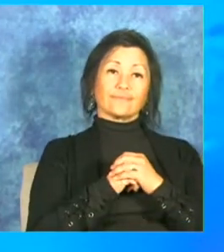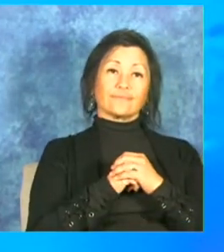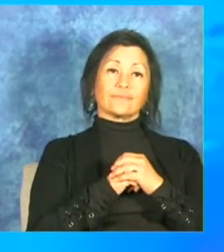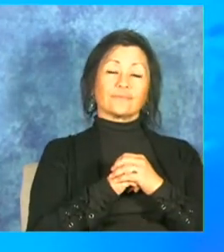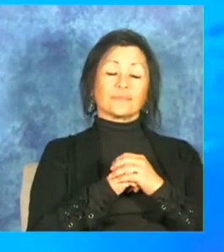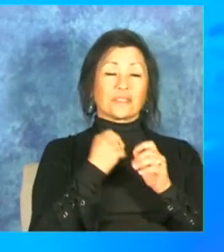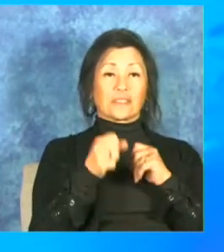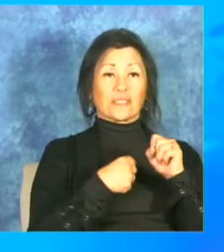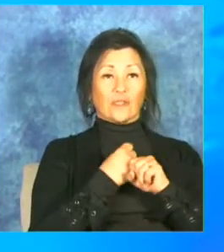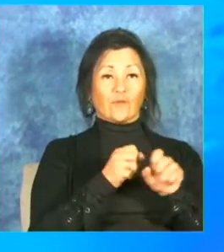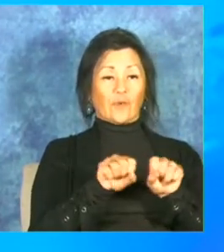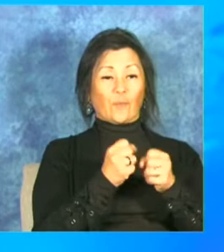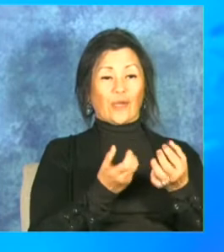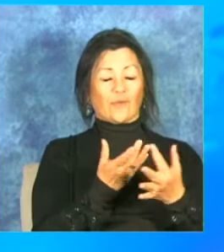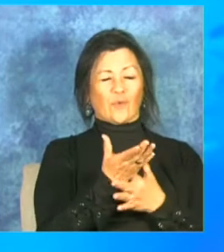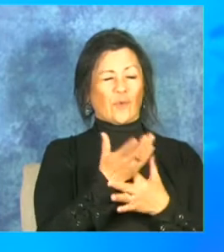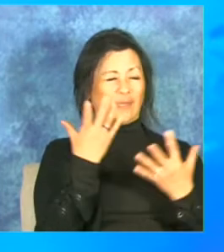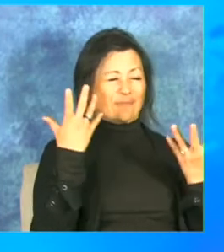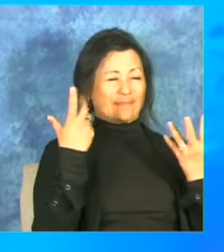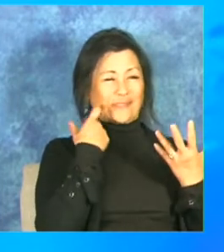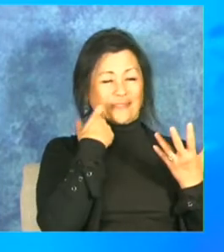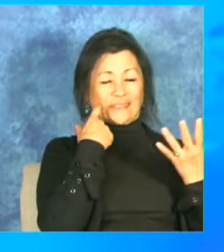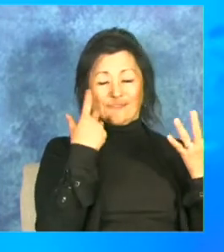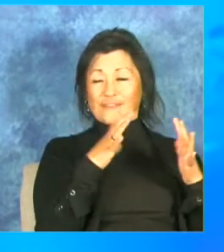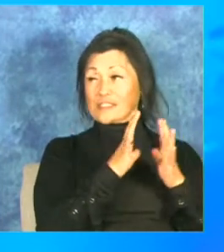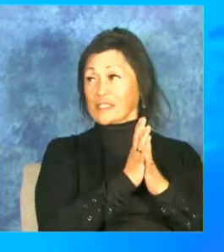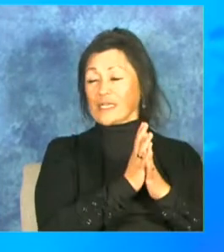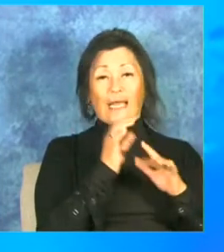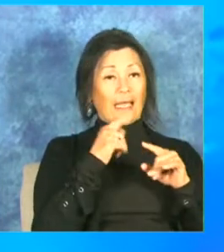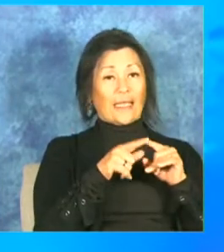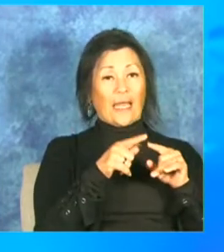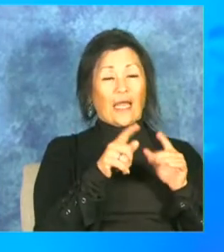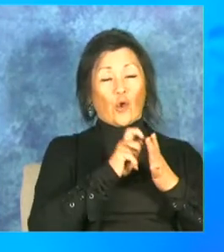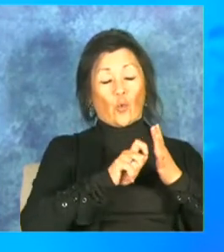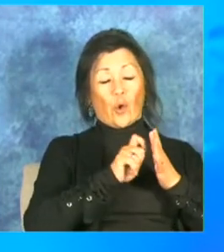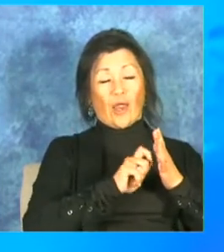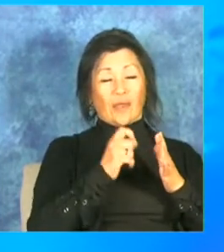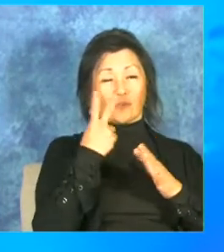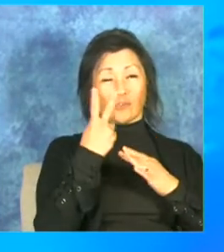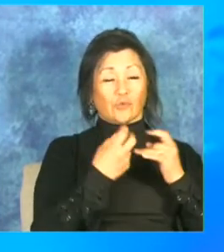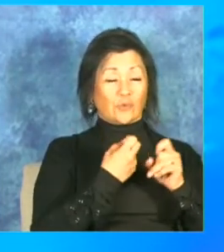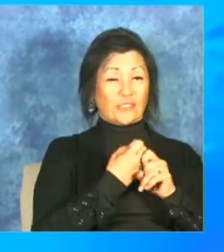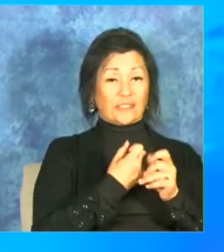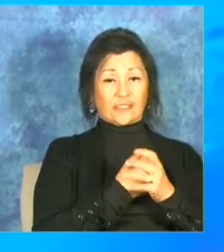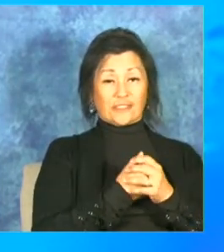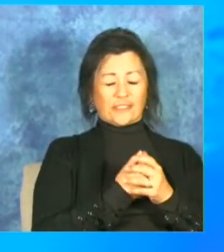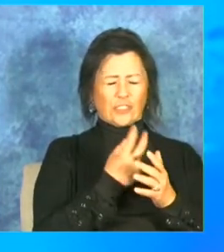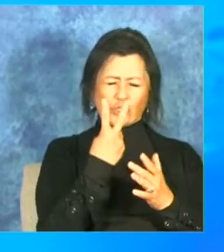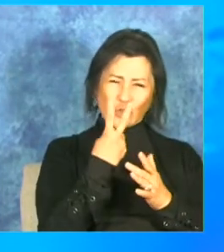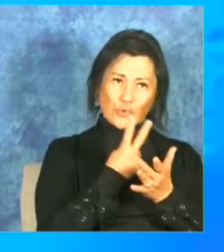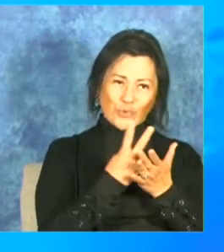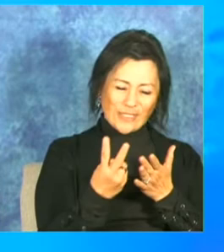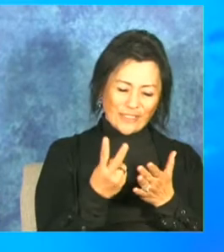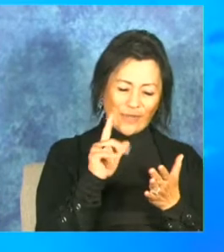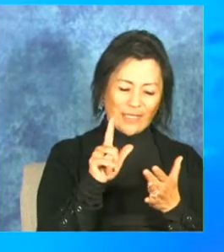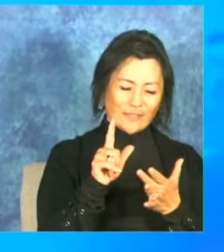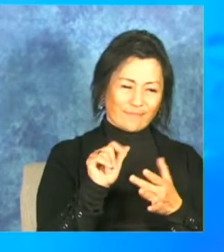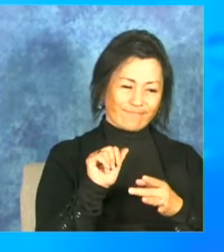the year of breakthrough, I just finished it because I won't be able to write in 2 weeks for a while after my surgery. So I had to work